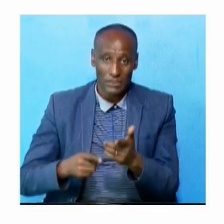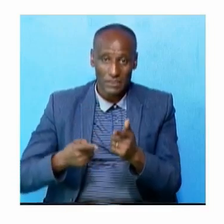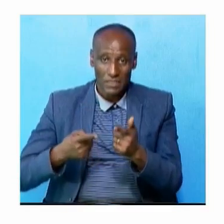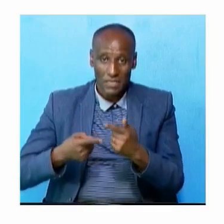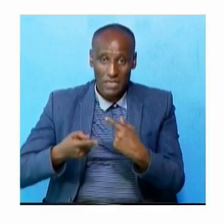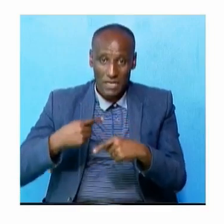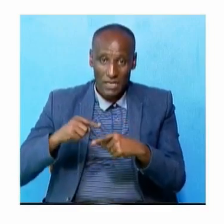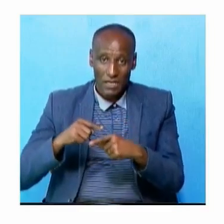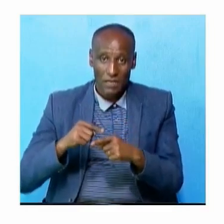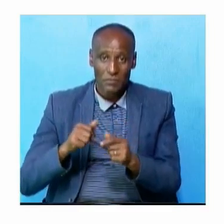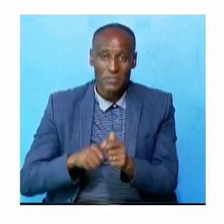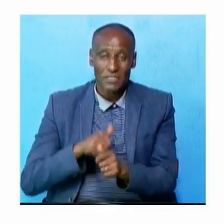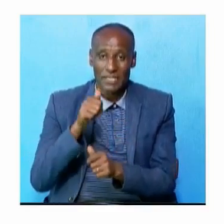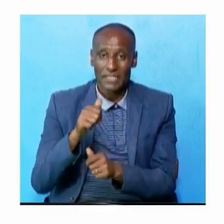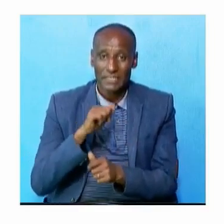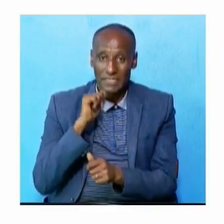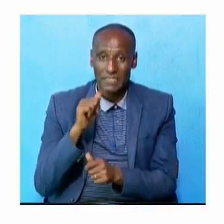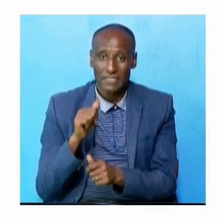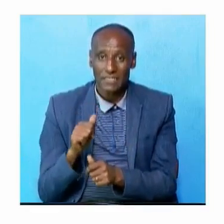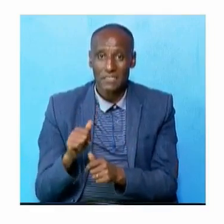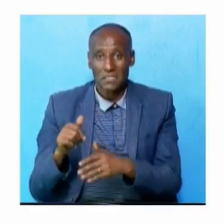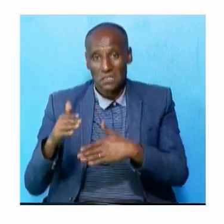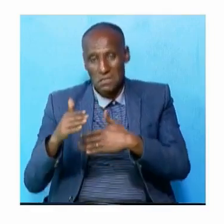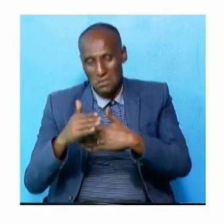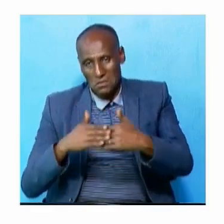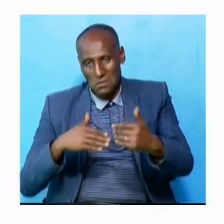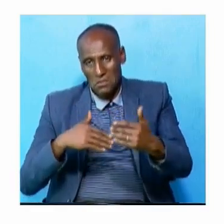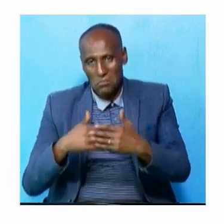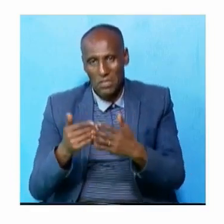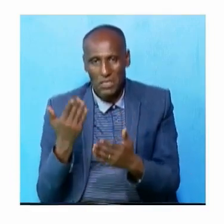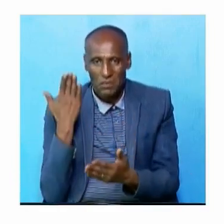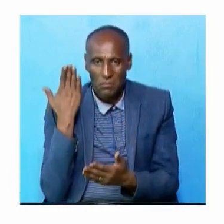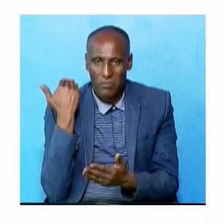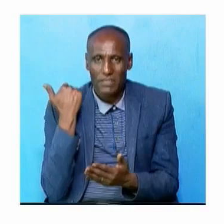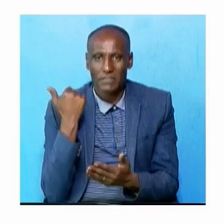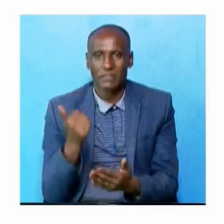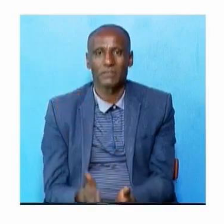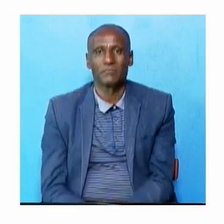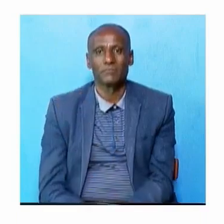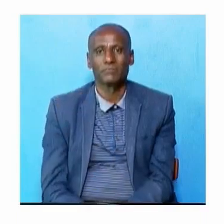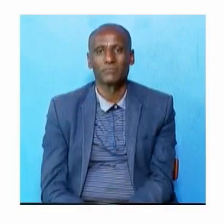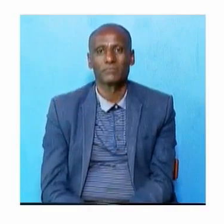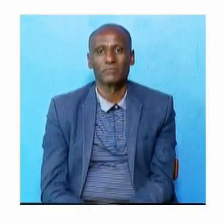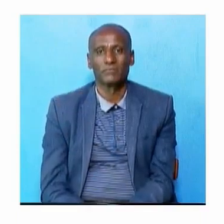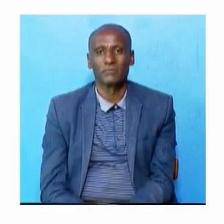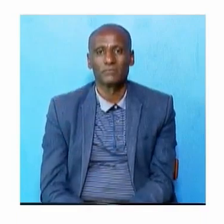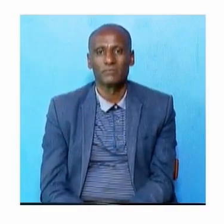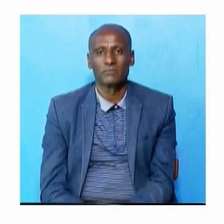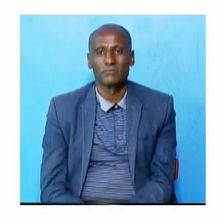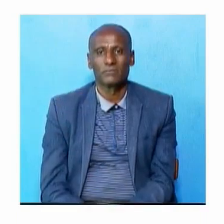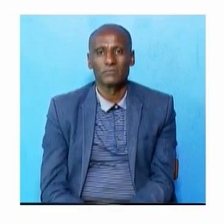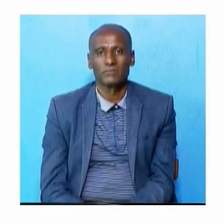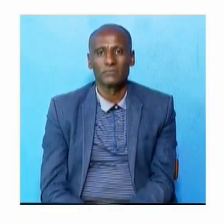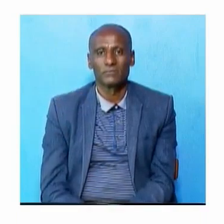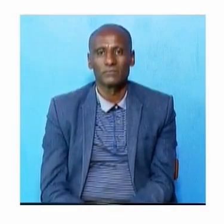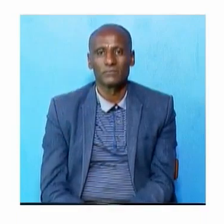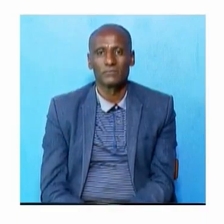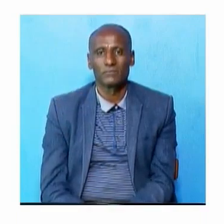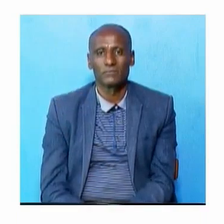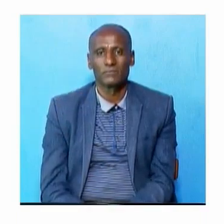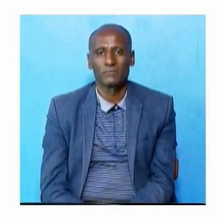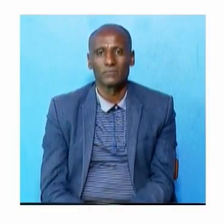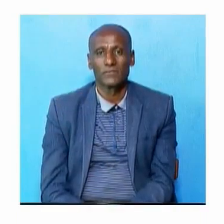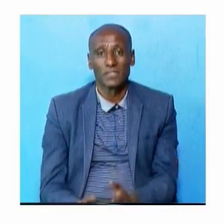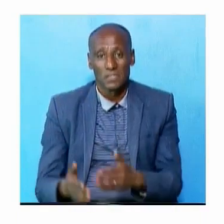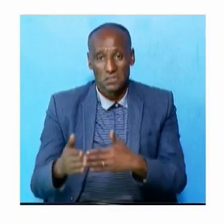Subject plus verb to, which is simple past. And simple past